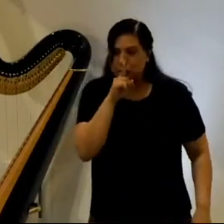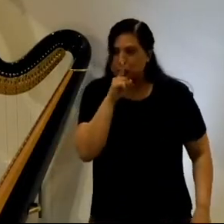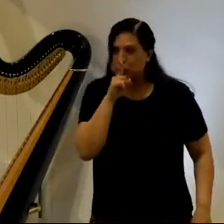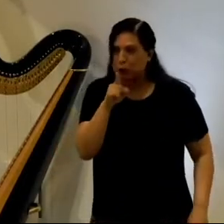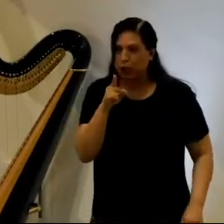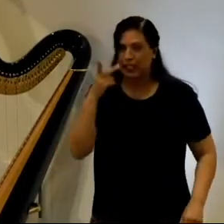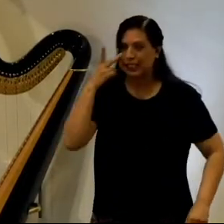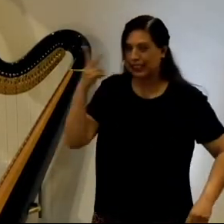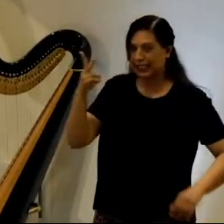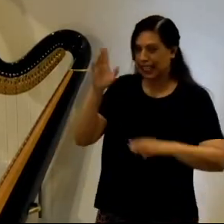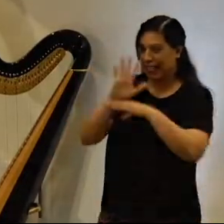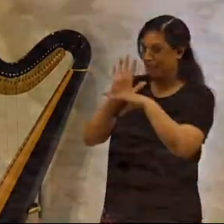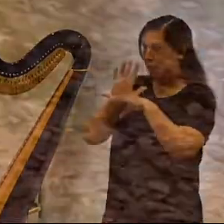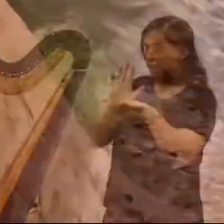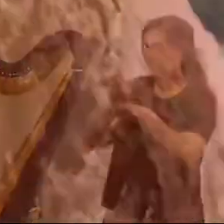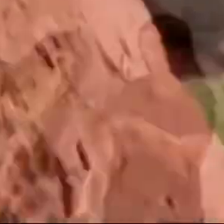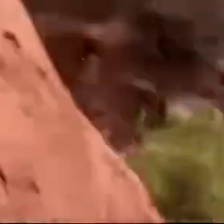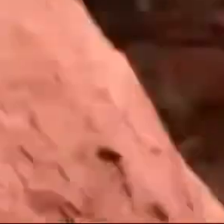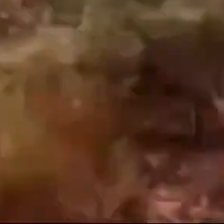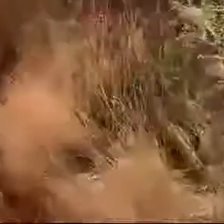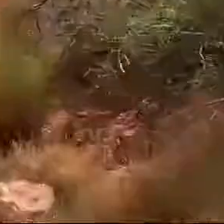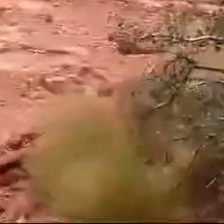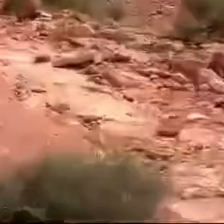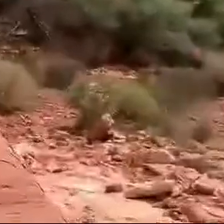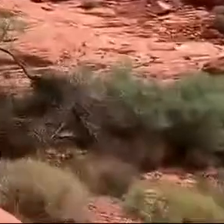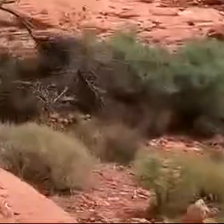this video.